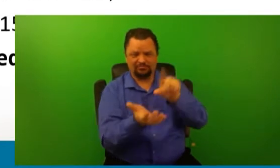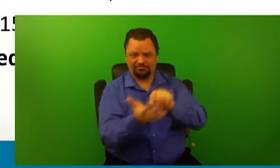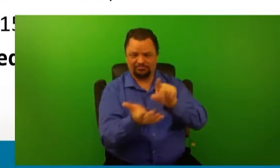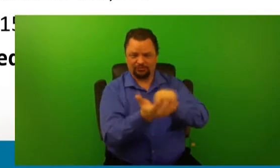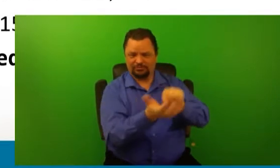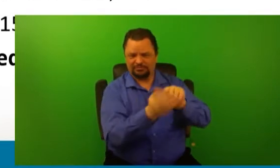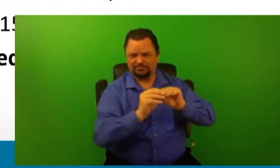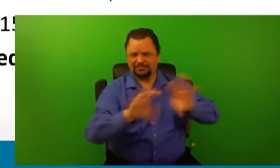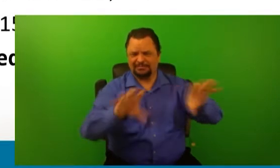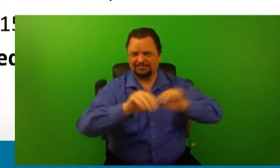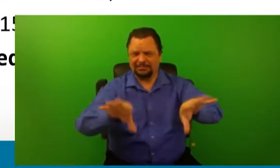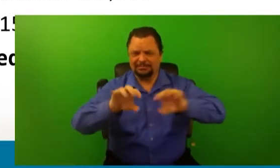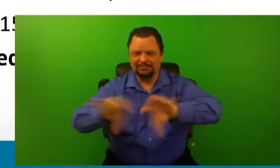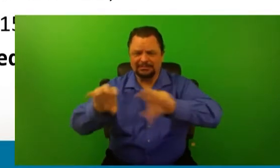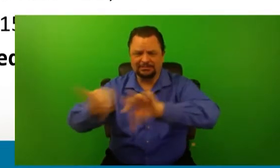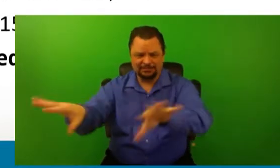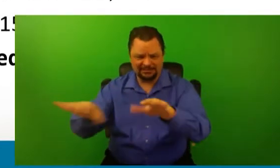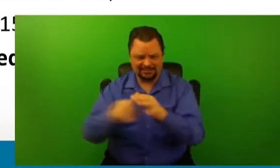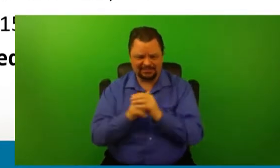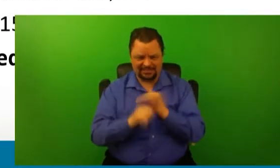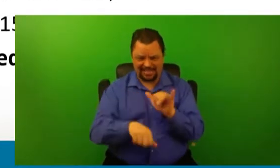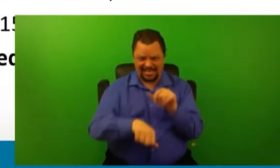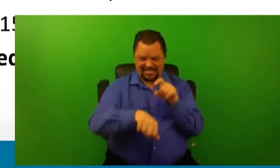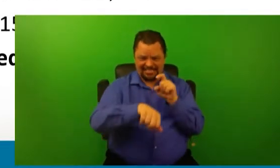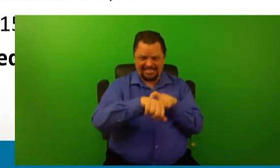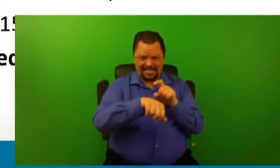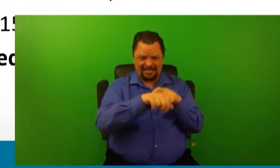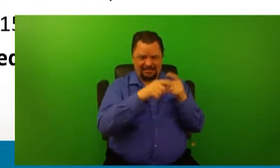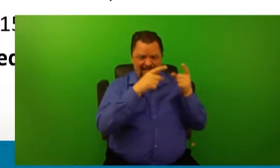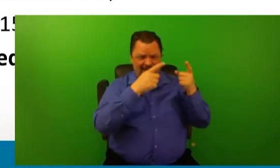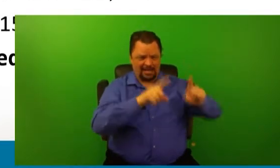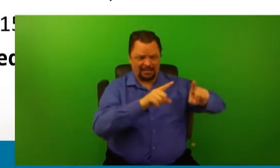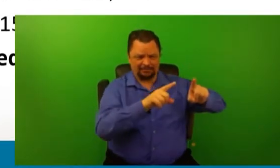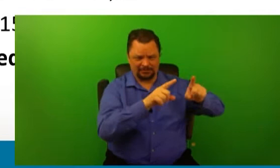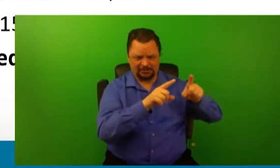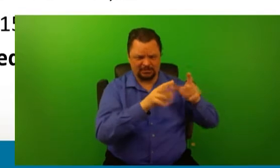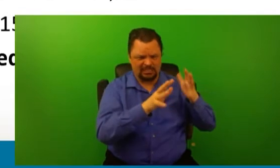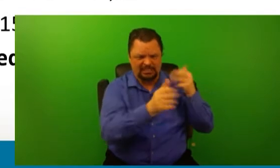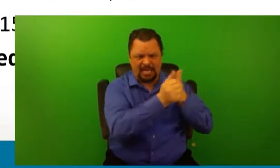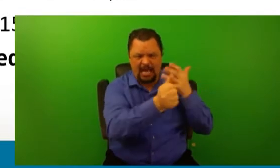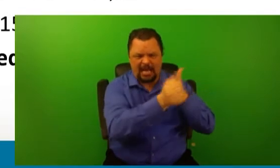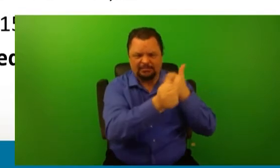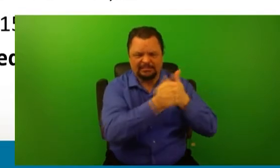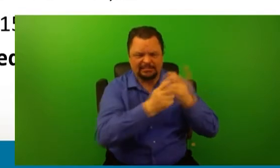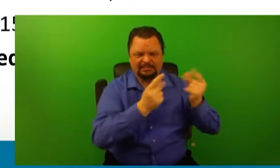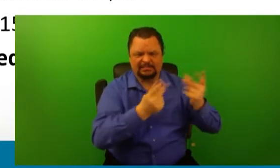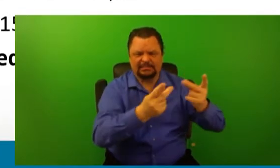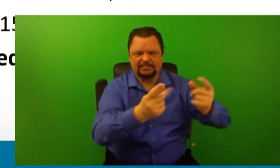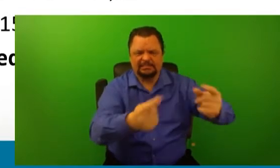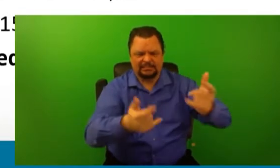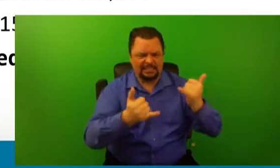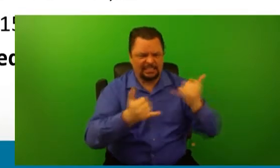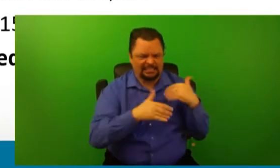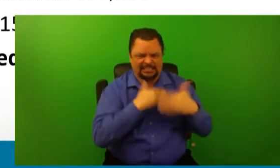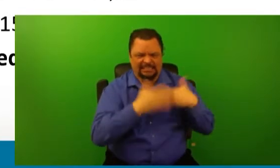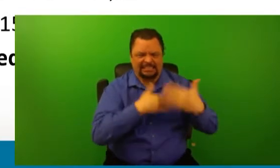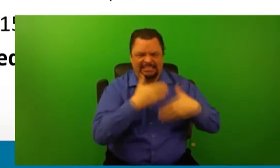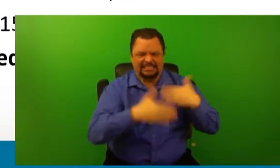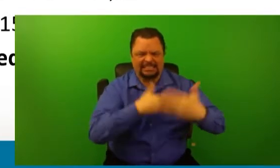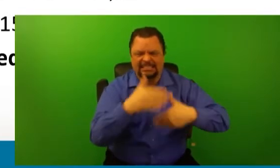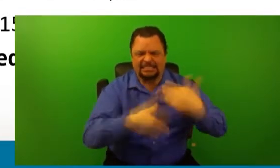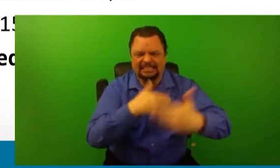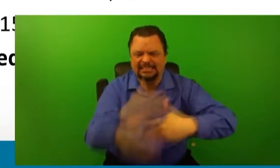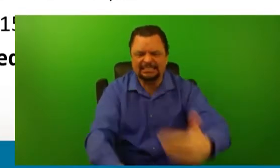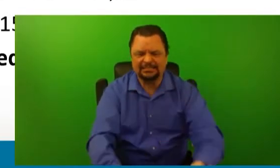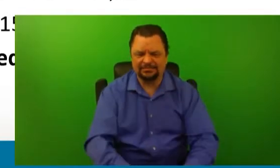response to provide the community with timely updates and information as we navigated this response. And in comparison, in a